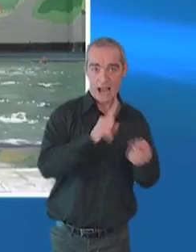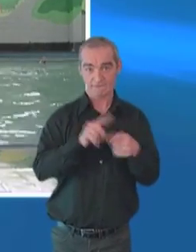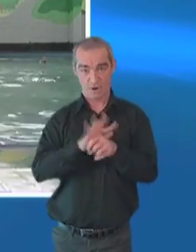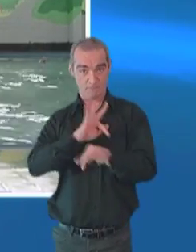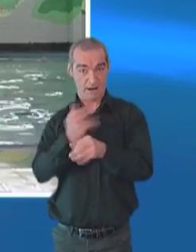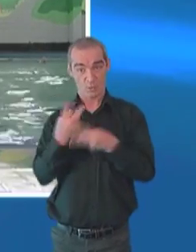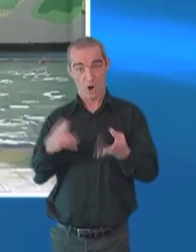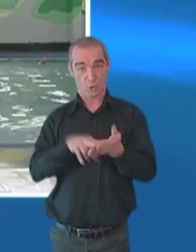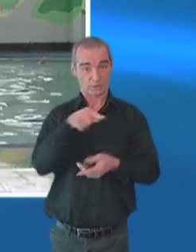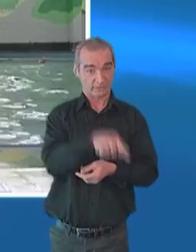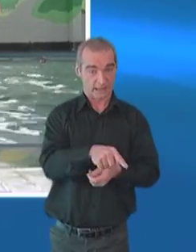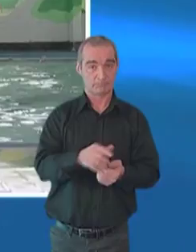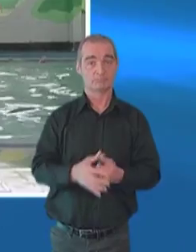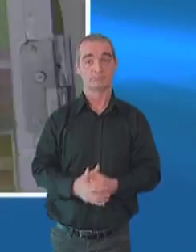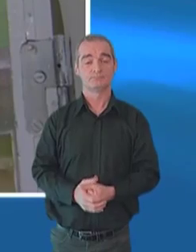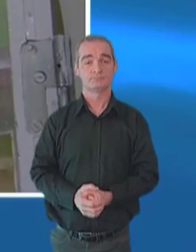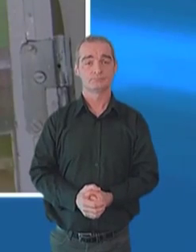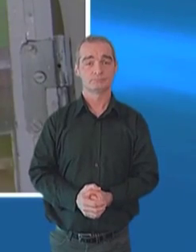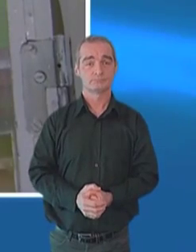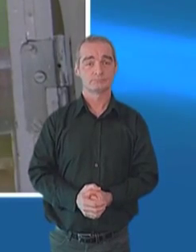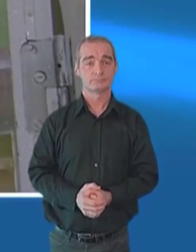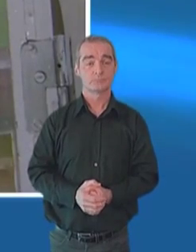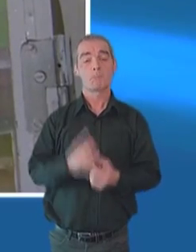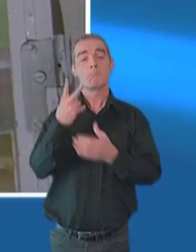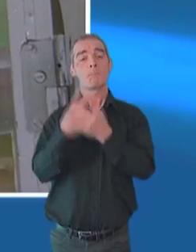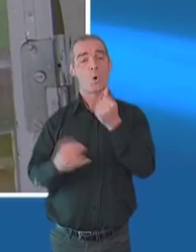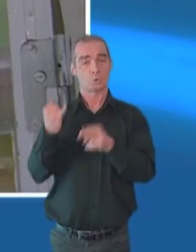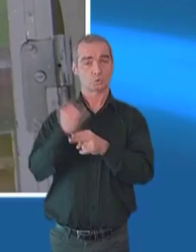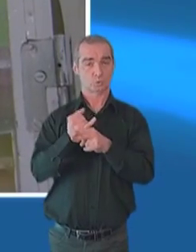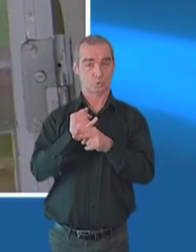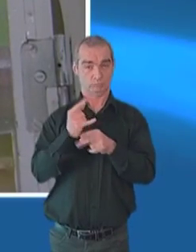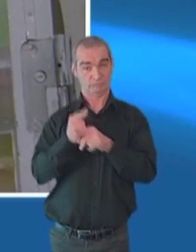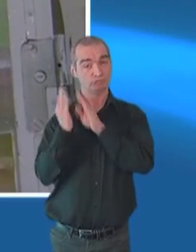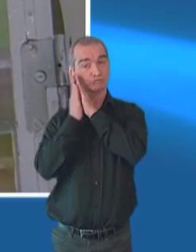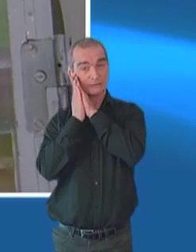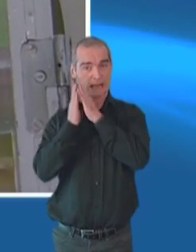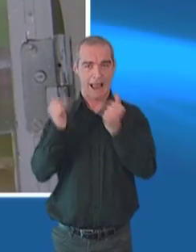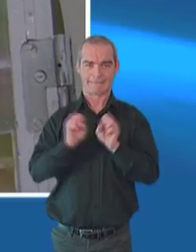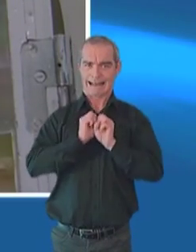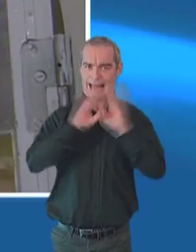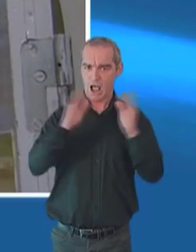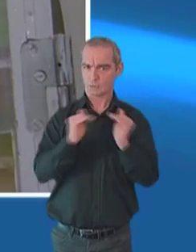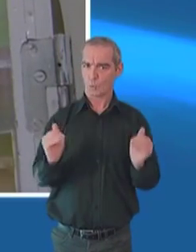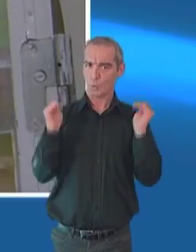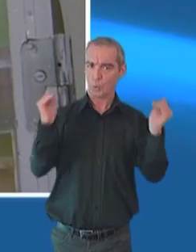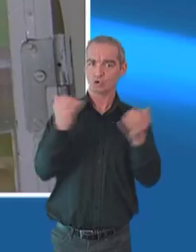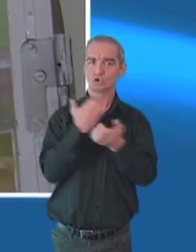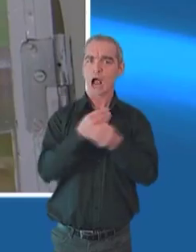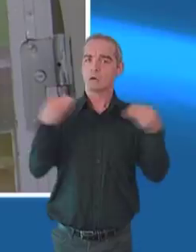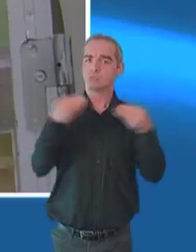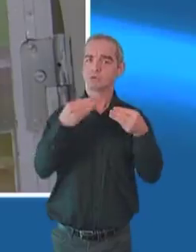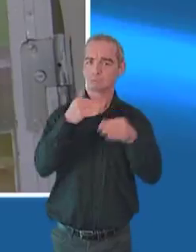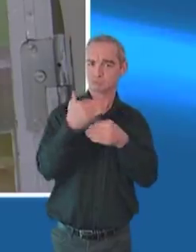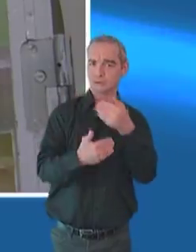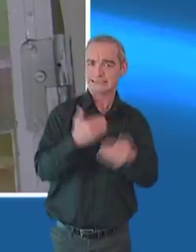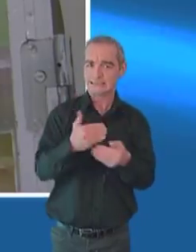is encouraged. There is a residential family counsellor available on the campus for any student or parent who wishes to